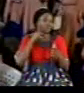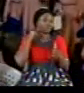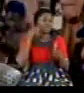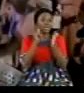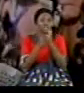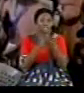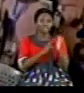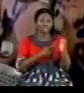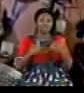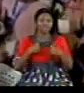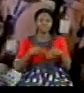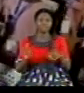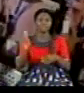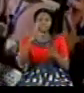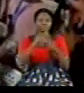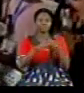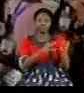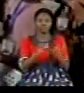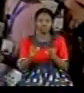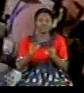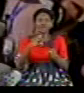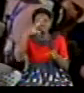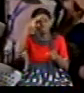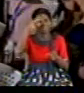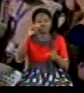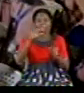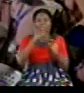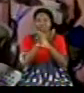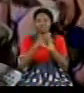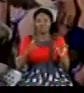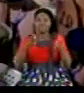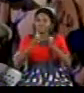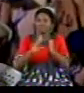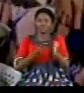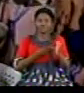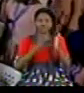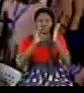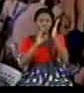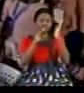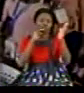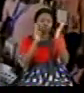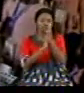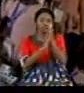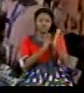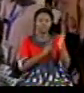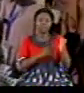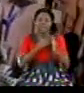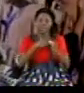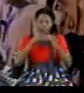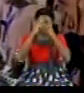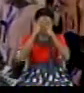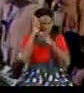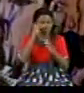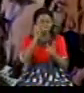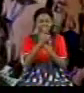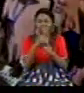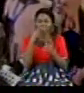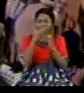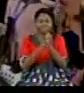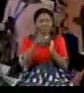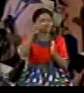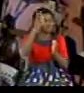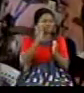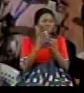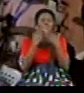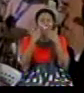set men free. Let's praise the name of the Lord. Let's worship the name of the Lord. Just say, God, thank you. Thank you for all that you